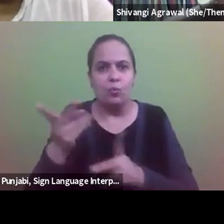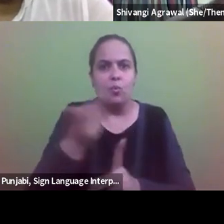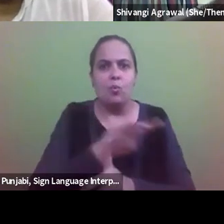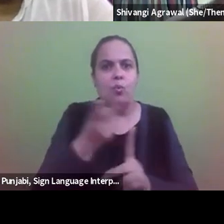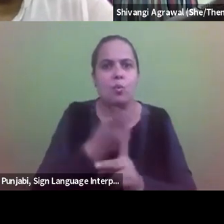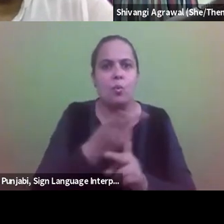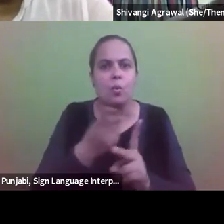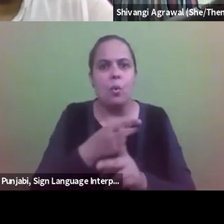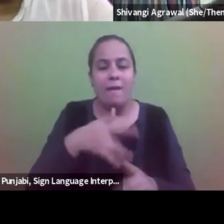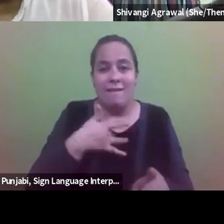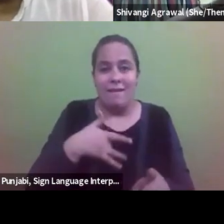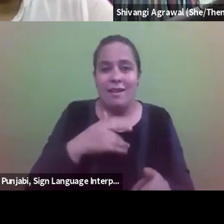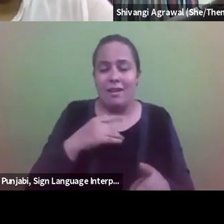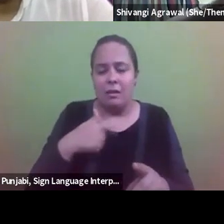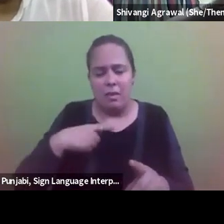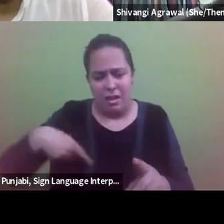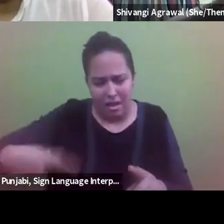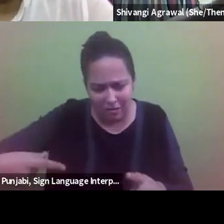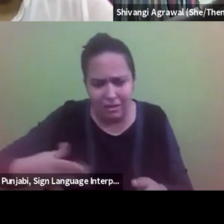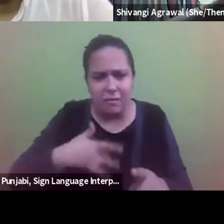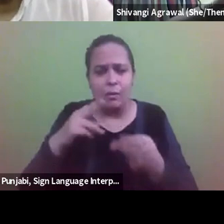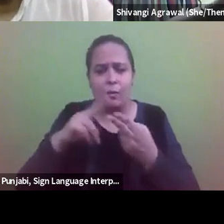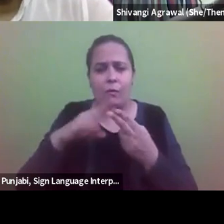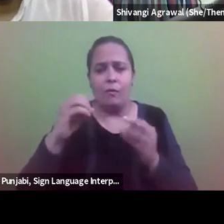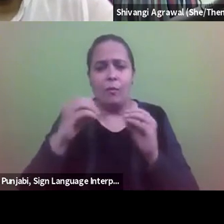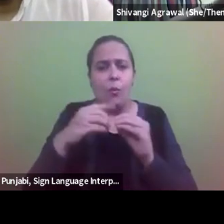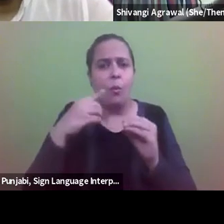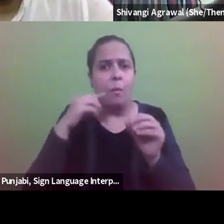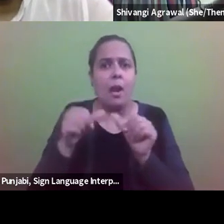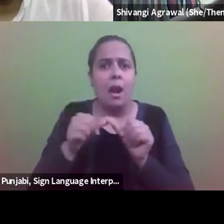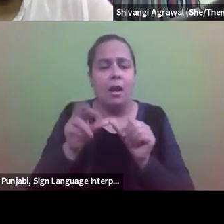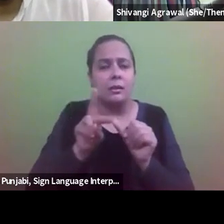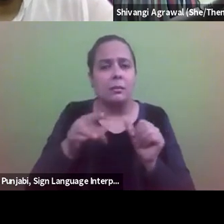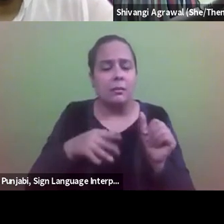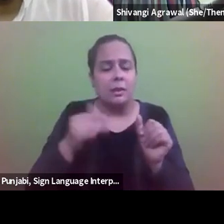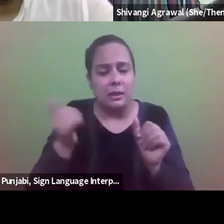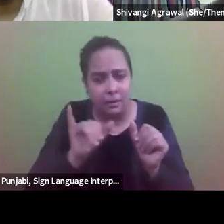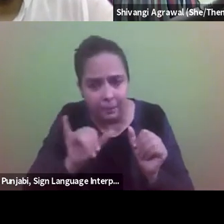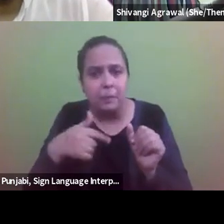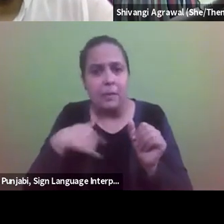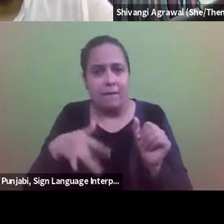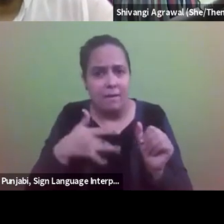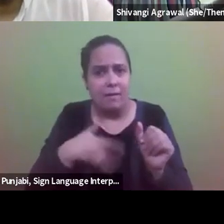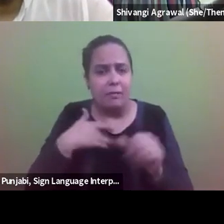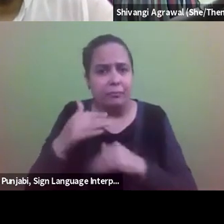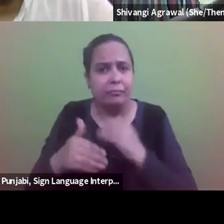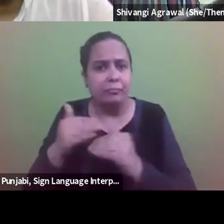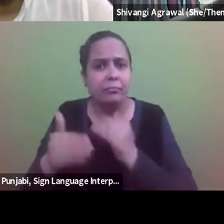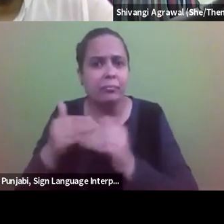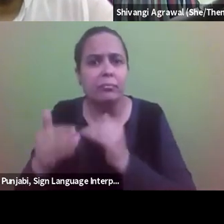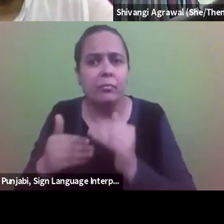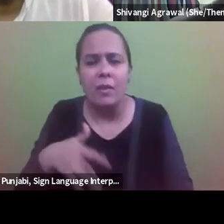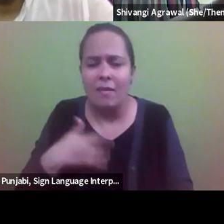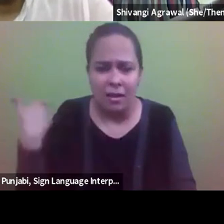that I face every day. And my film really champions all of this. My film champions a non-binary individual.